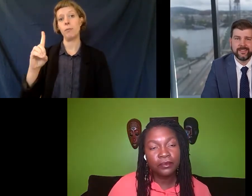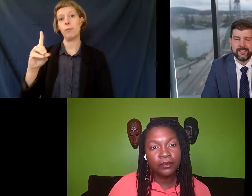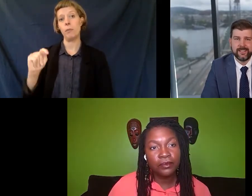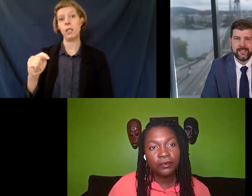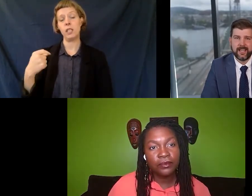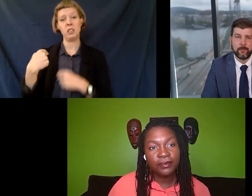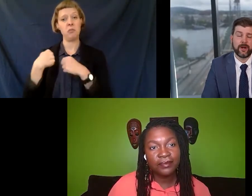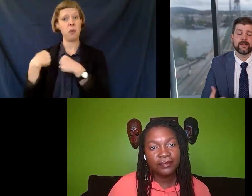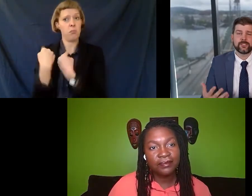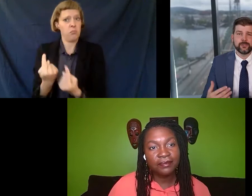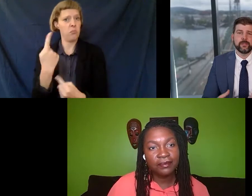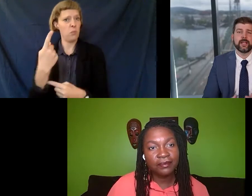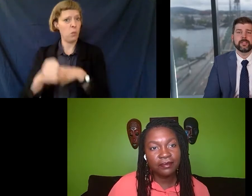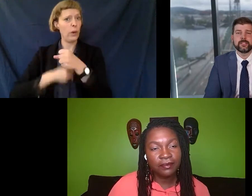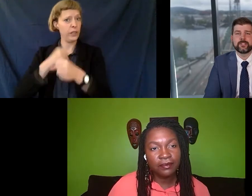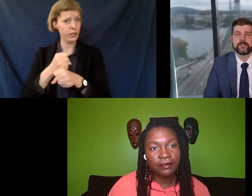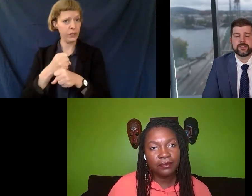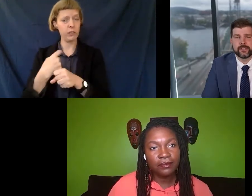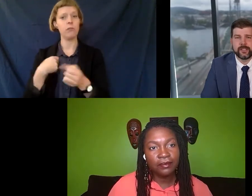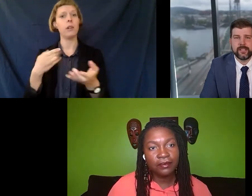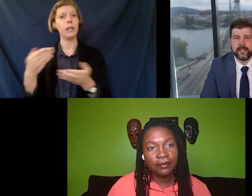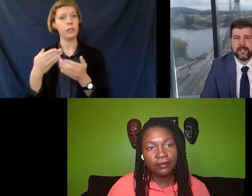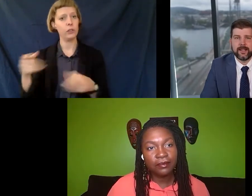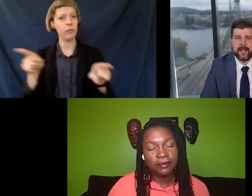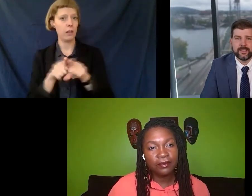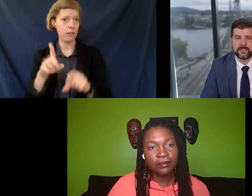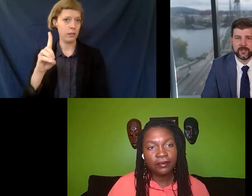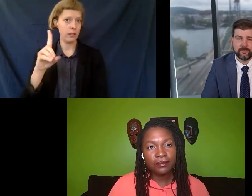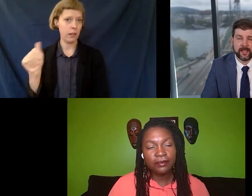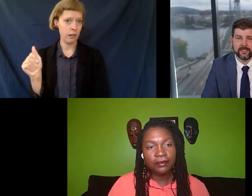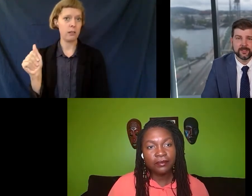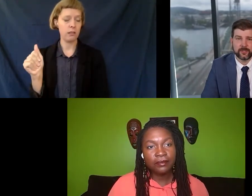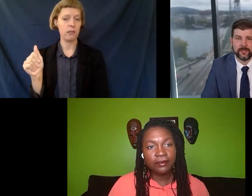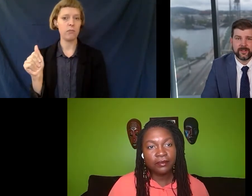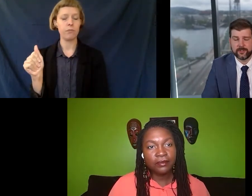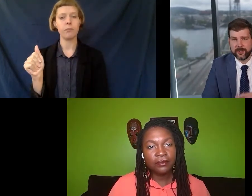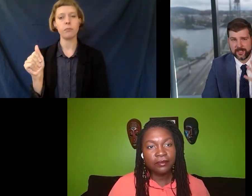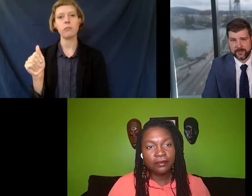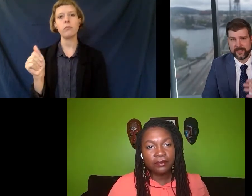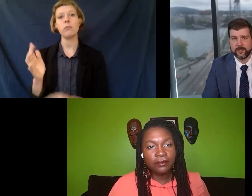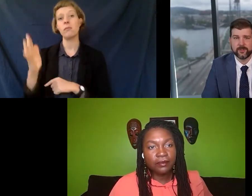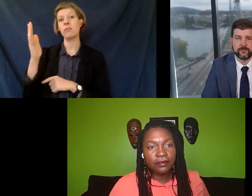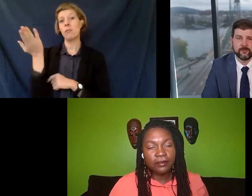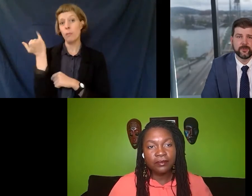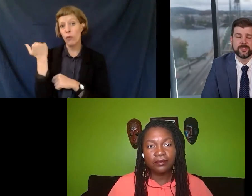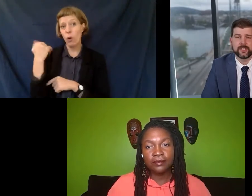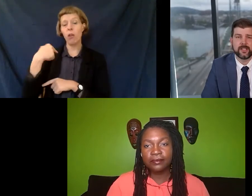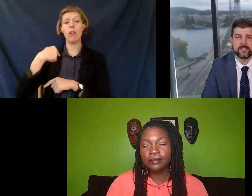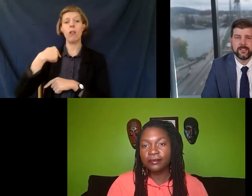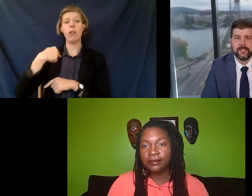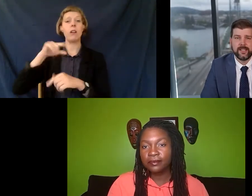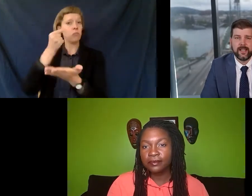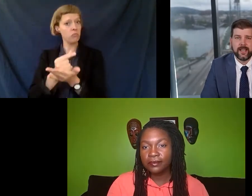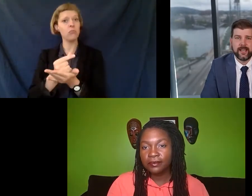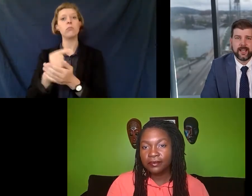year. Prior to becoming the District Attorney, I started my legal career after graduating locally from Lewis and